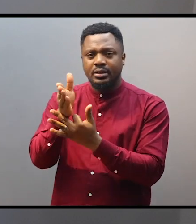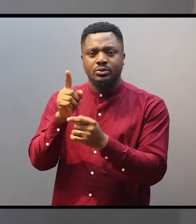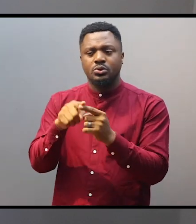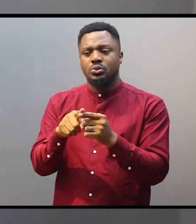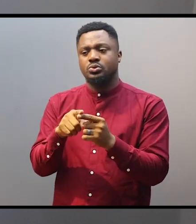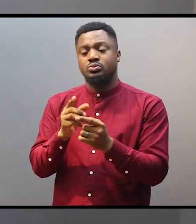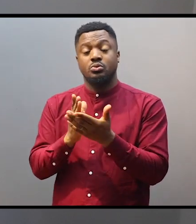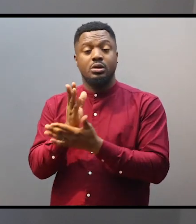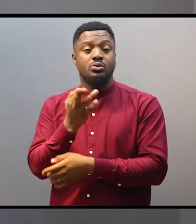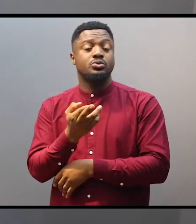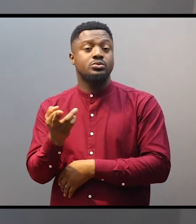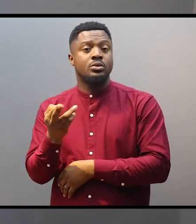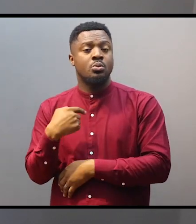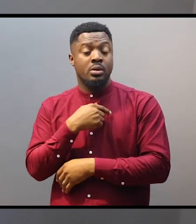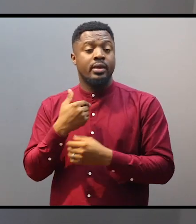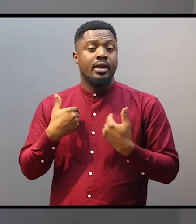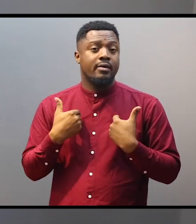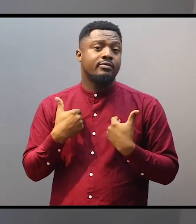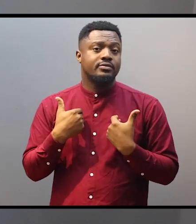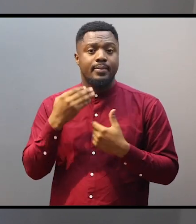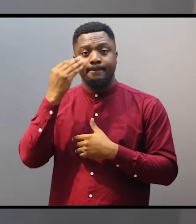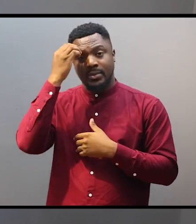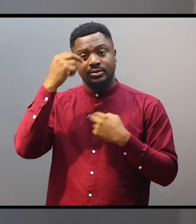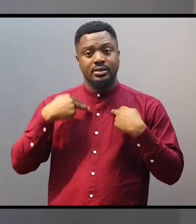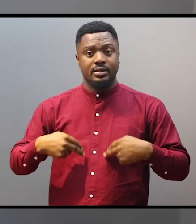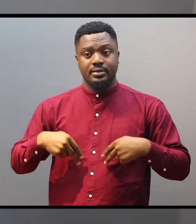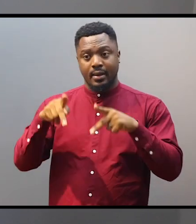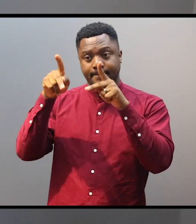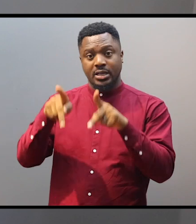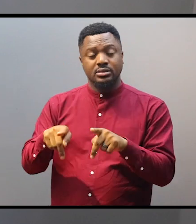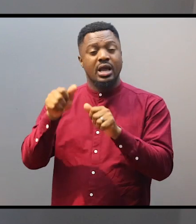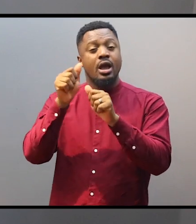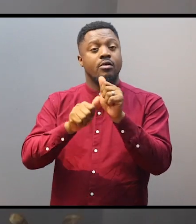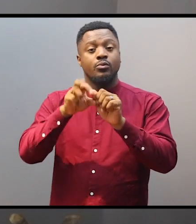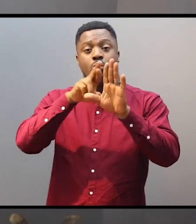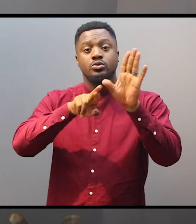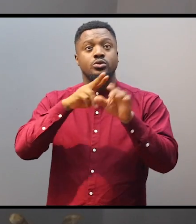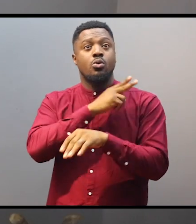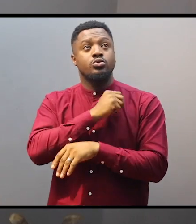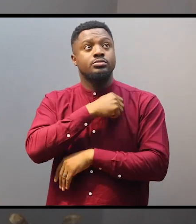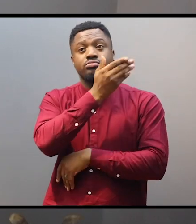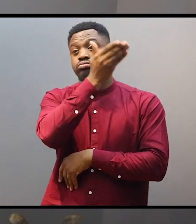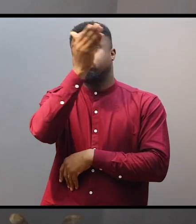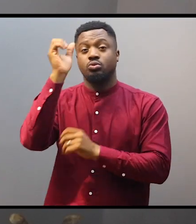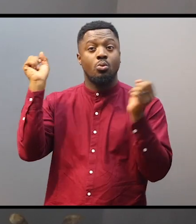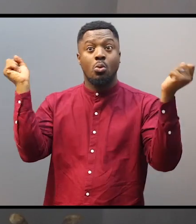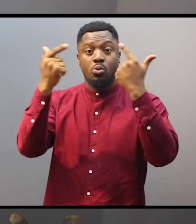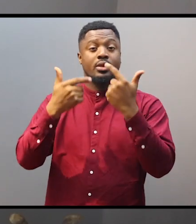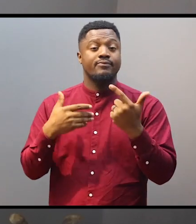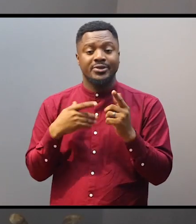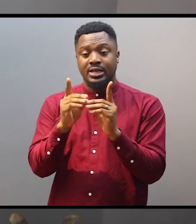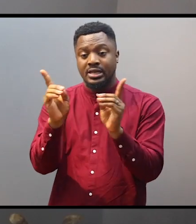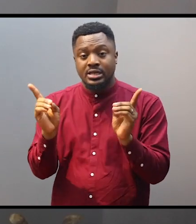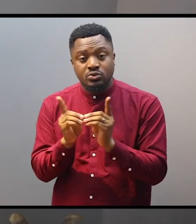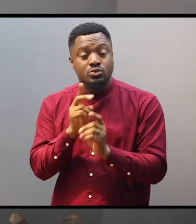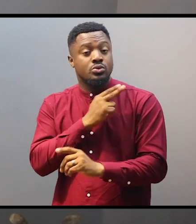right resources. We also have mental health personnel in all the regional hospitals in Ghana, all the district